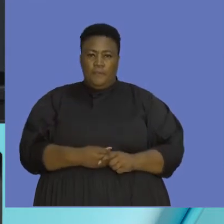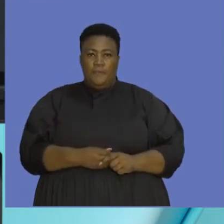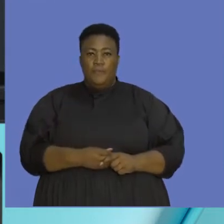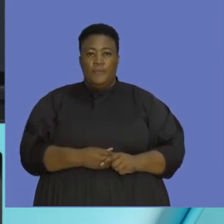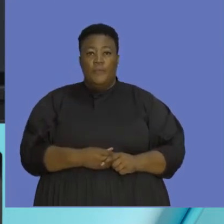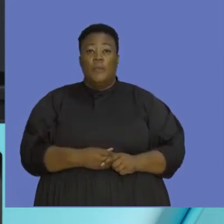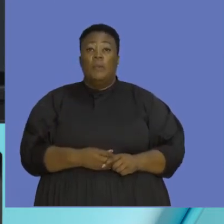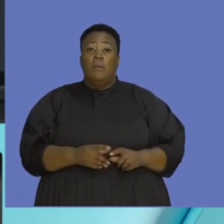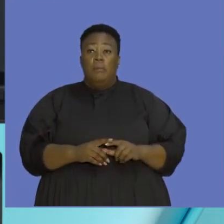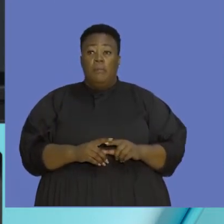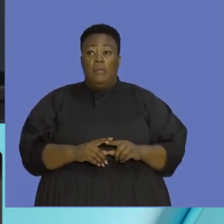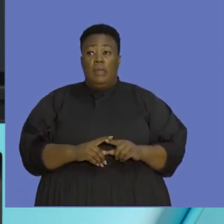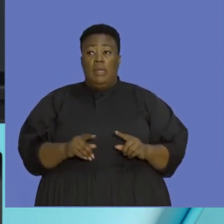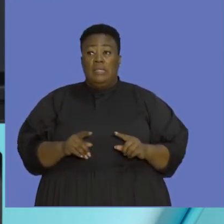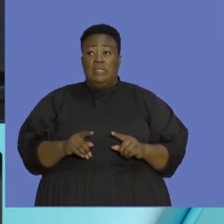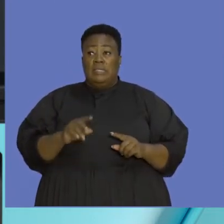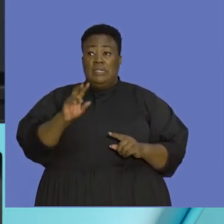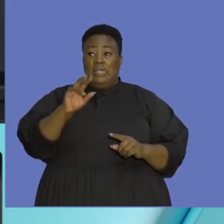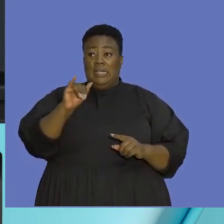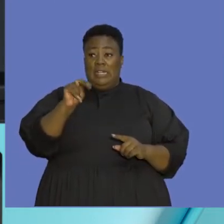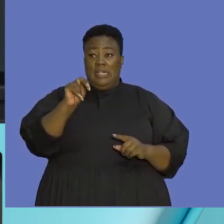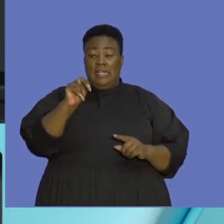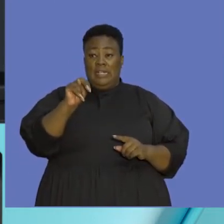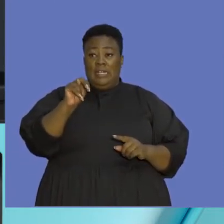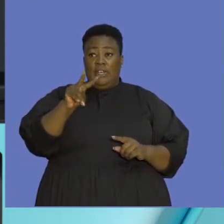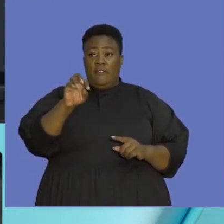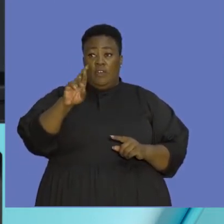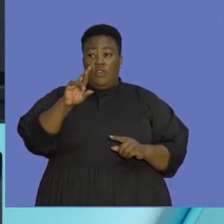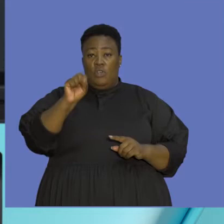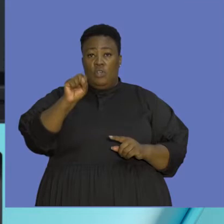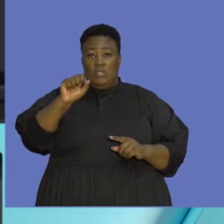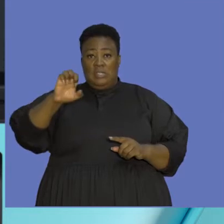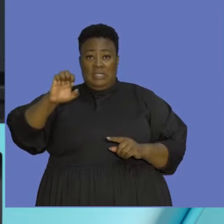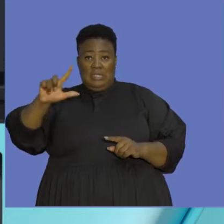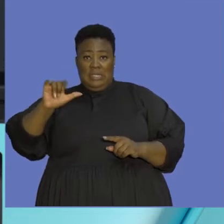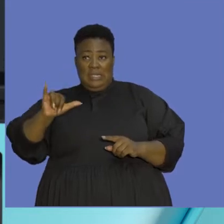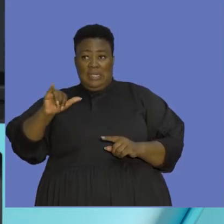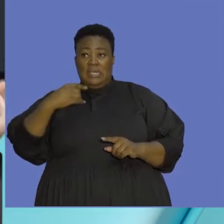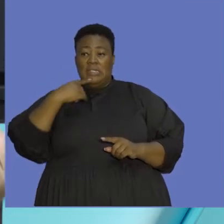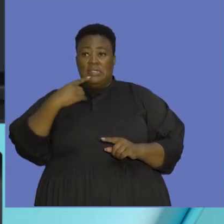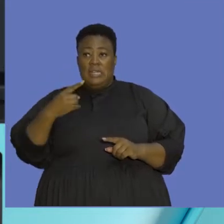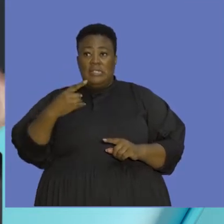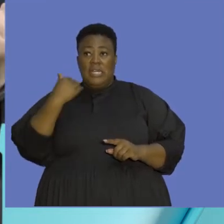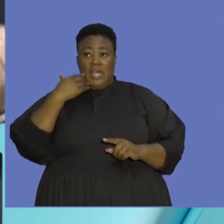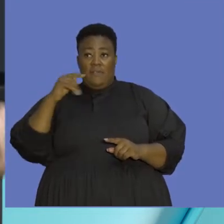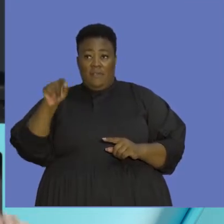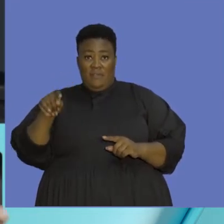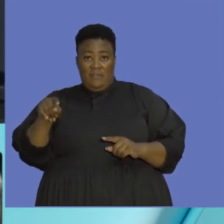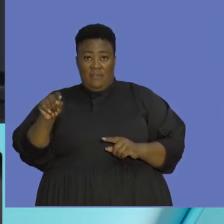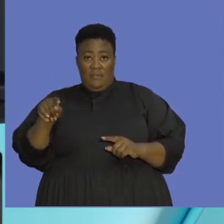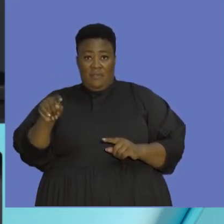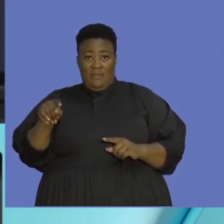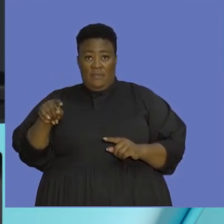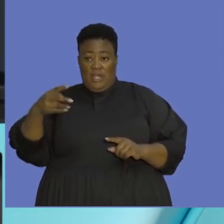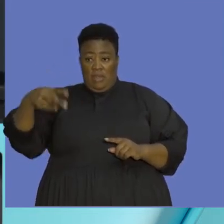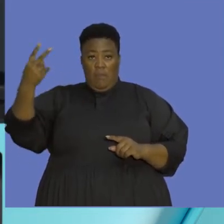But inversely proportional means that if the mass doubles, the acceleration will become 2 times